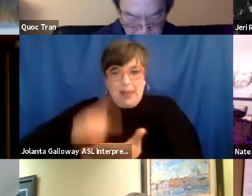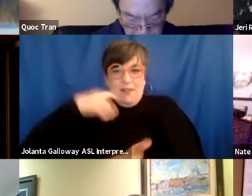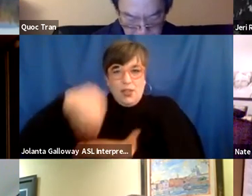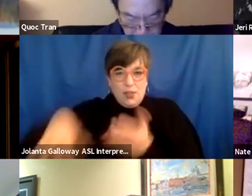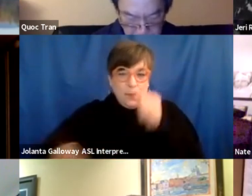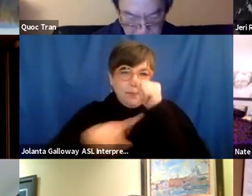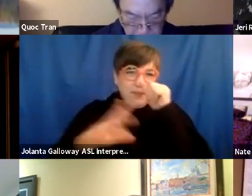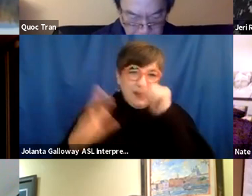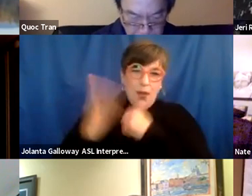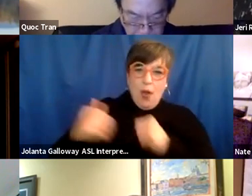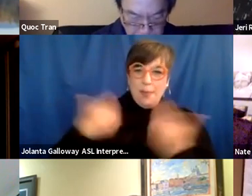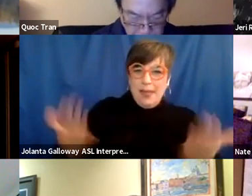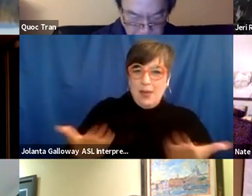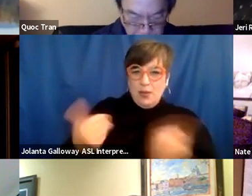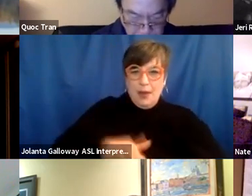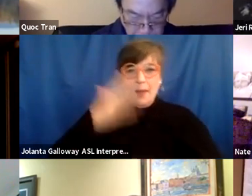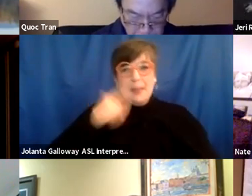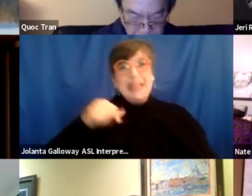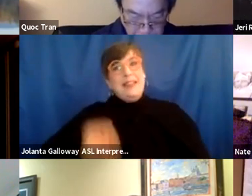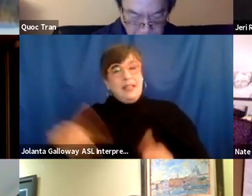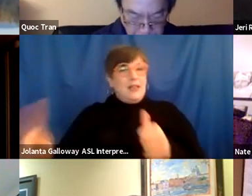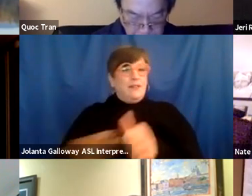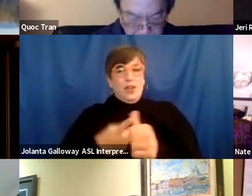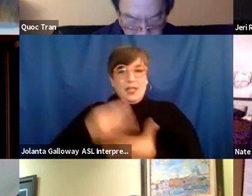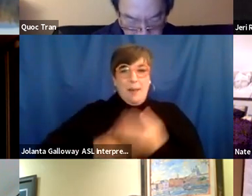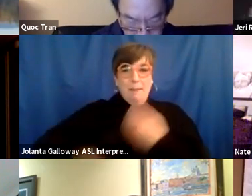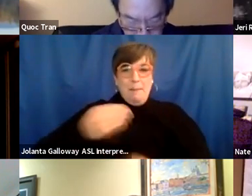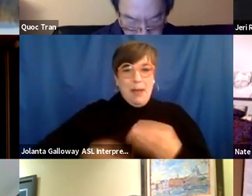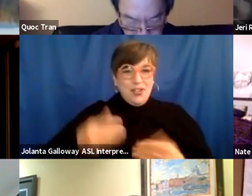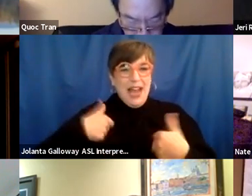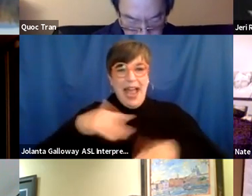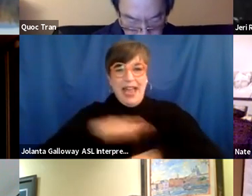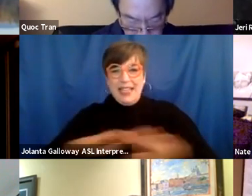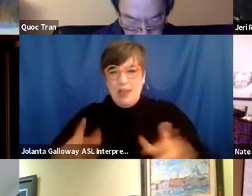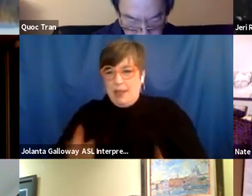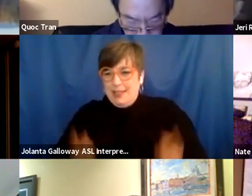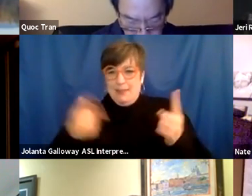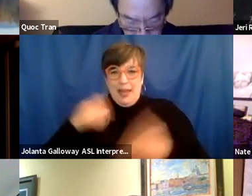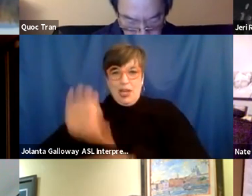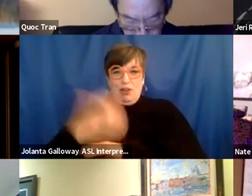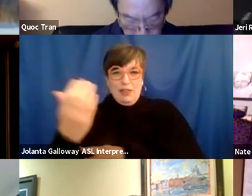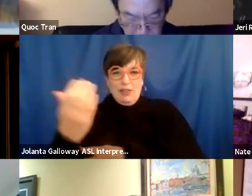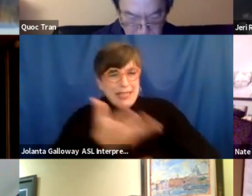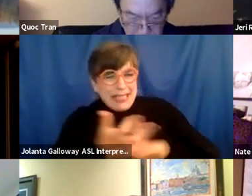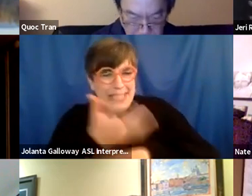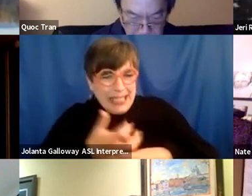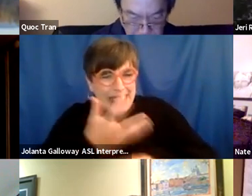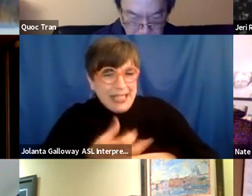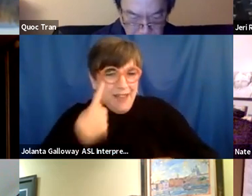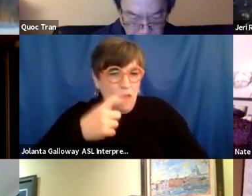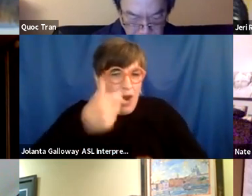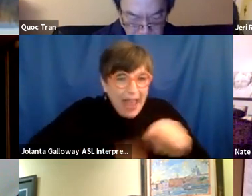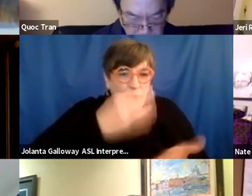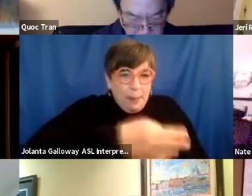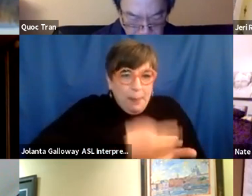here tonight because this is the first budget season that I did not spend my Christmas break begging him for cents in